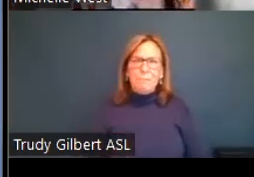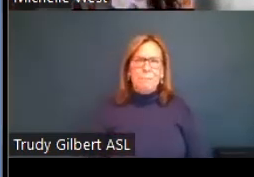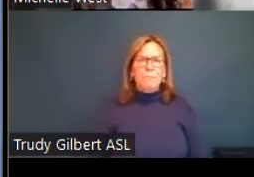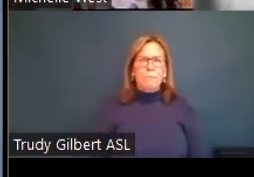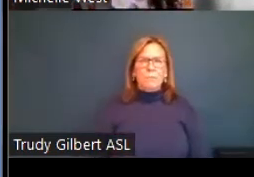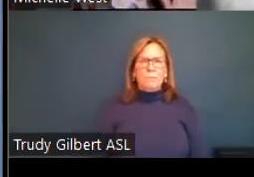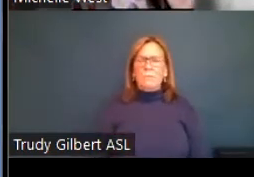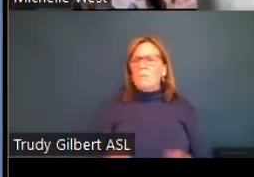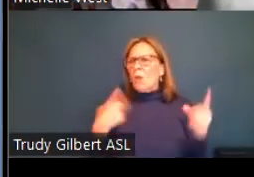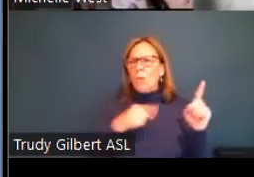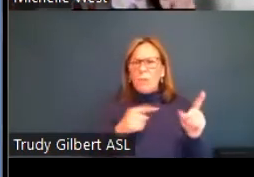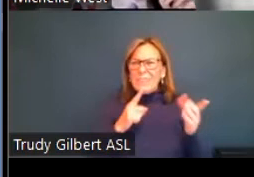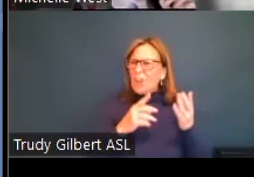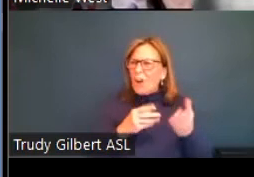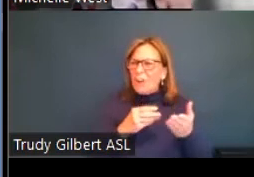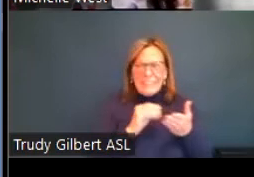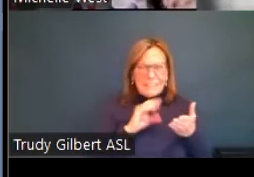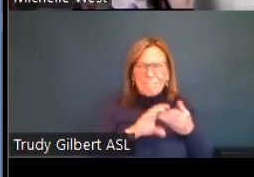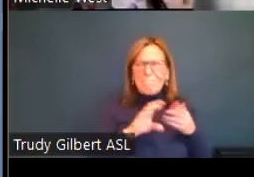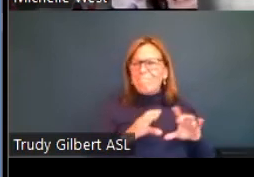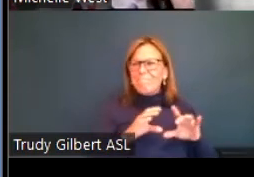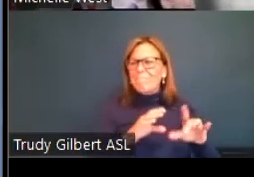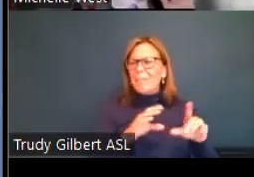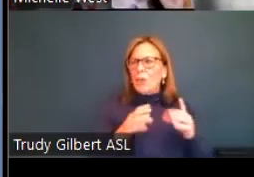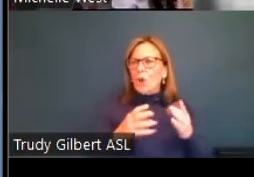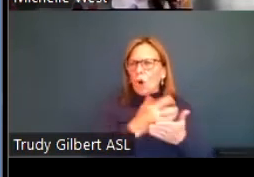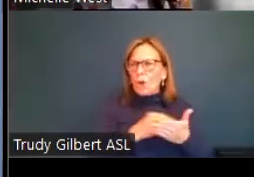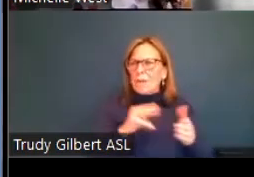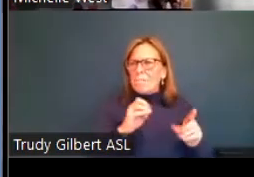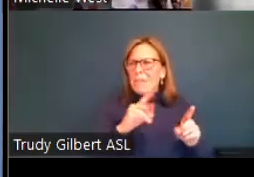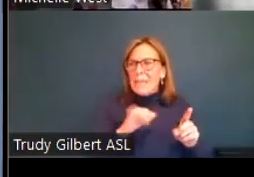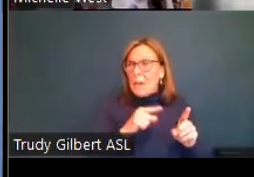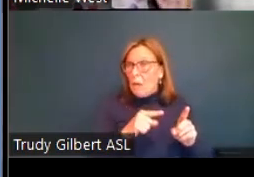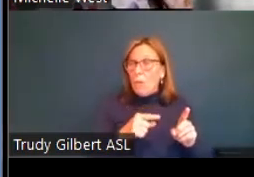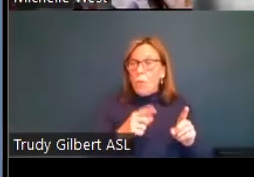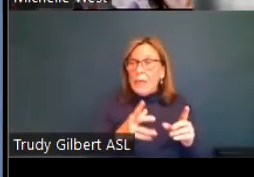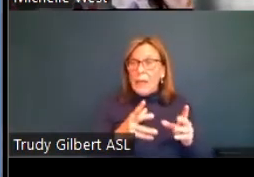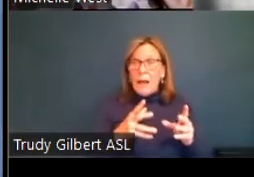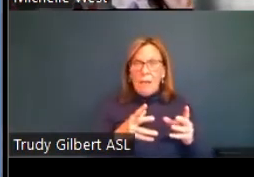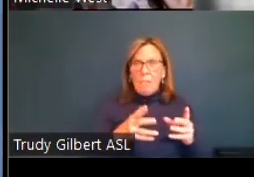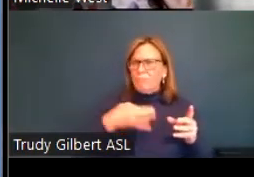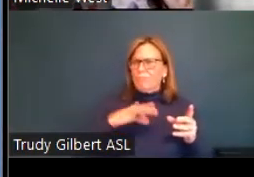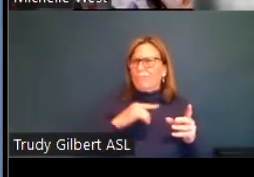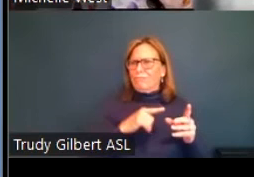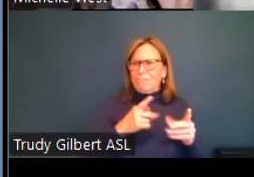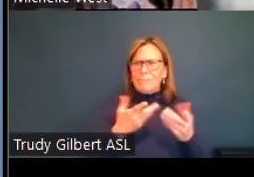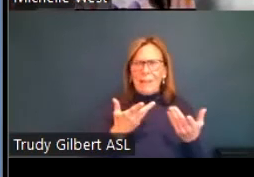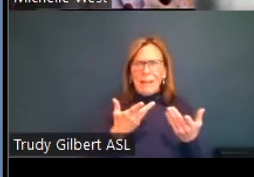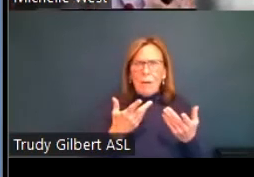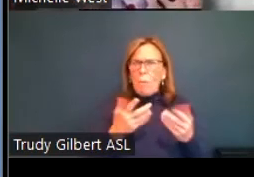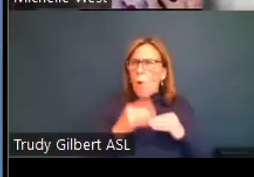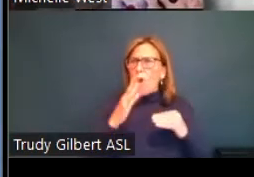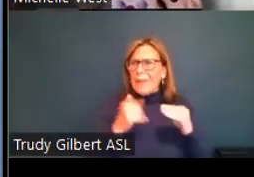when we started investing in earned media, we got coverage from the media more than one time a week. And I would